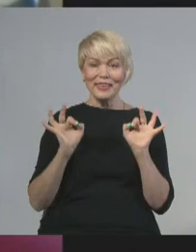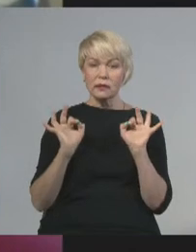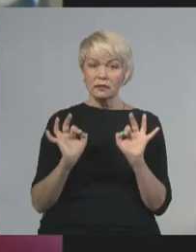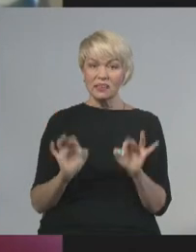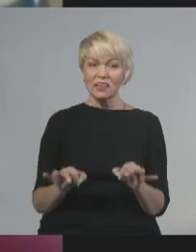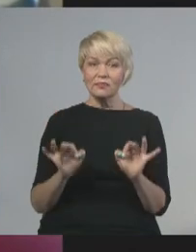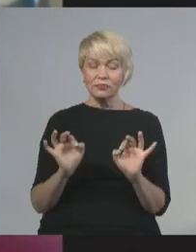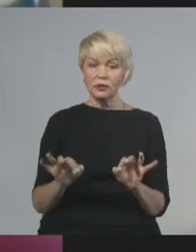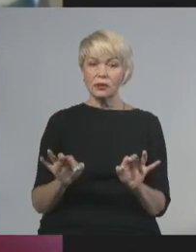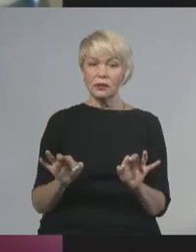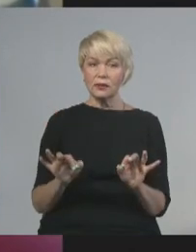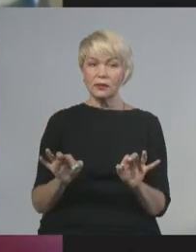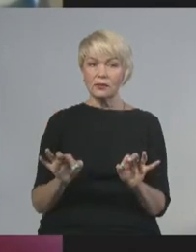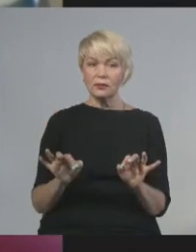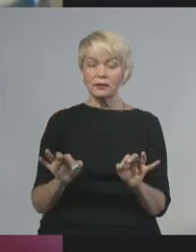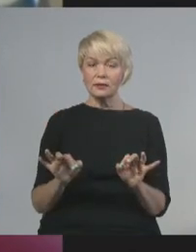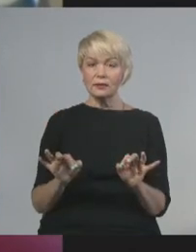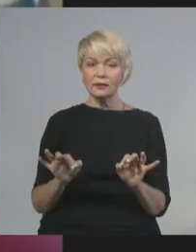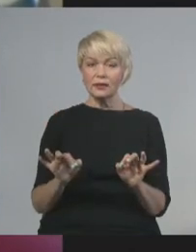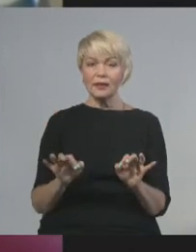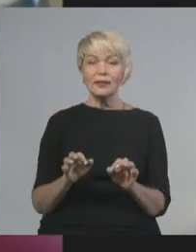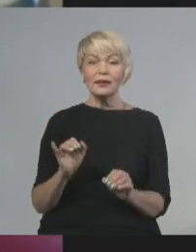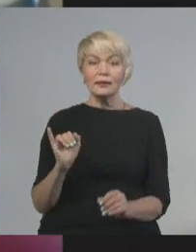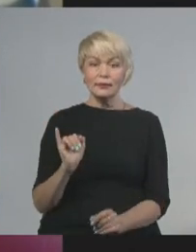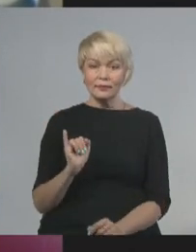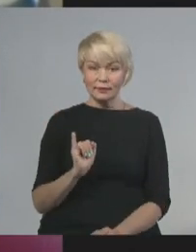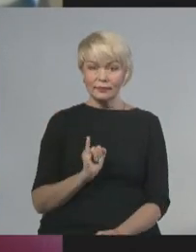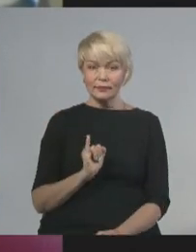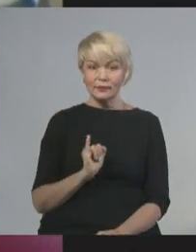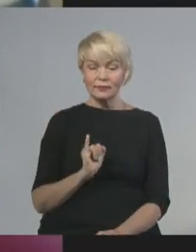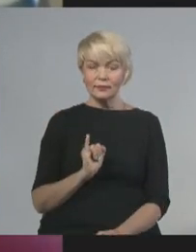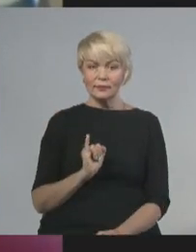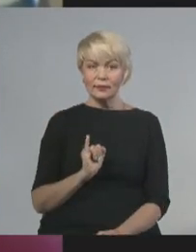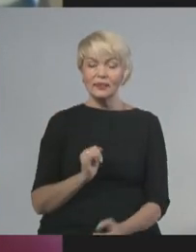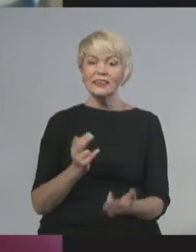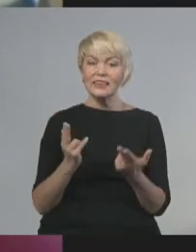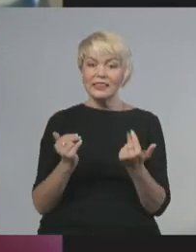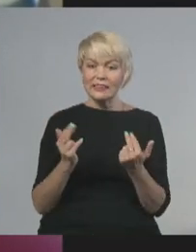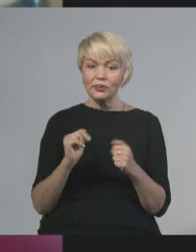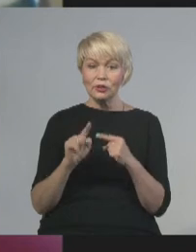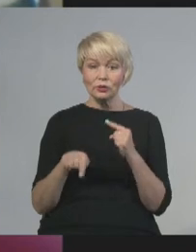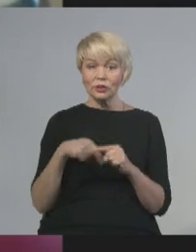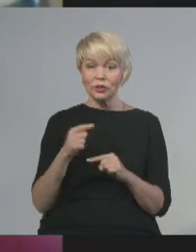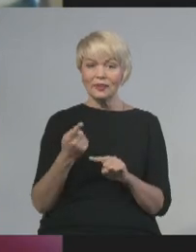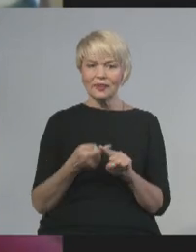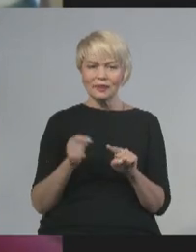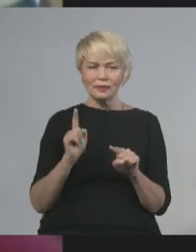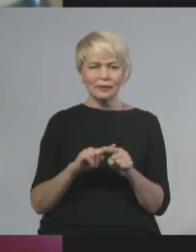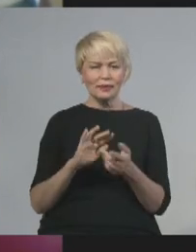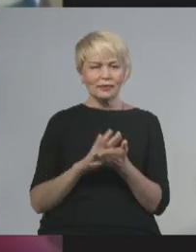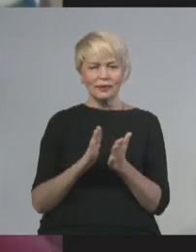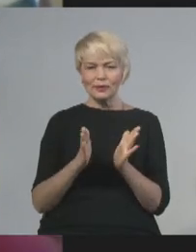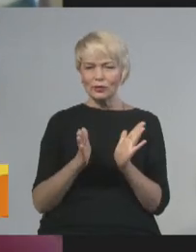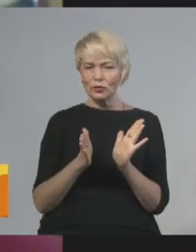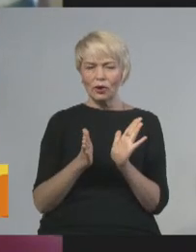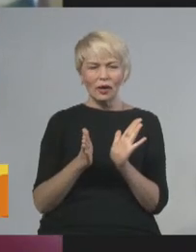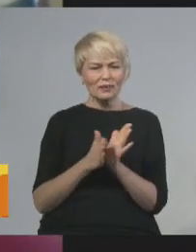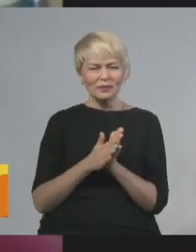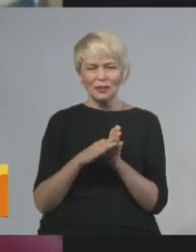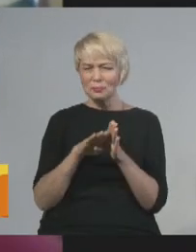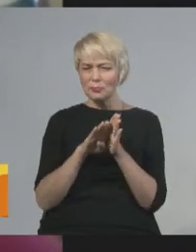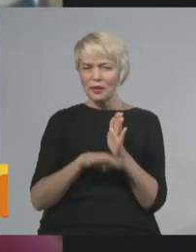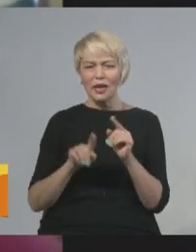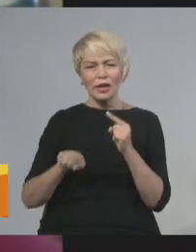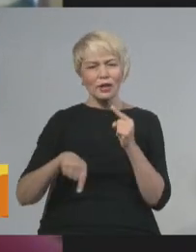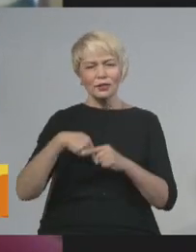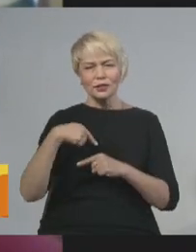um throughout they have gotten deeper and deeper throughout the pandemic because of that um when it comes to um trusting public